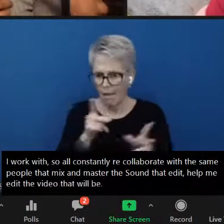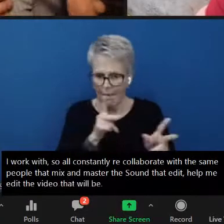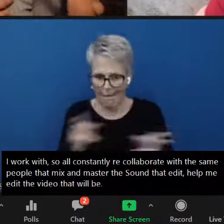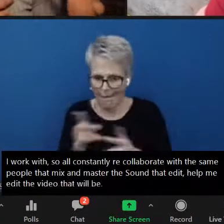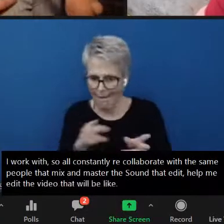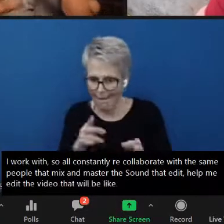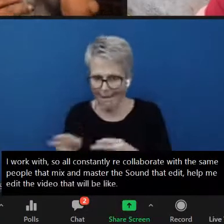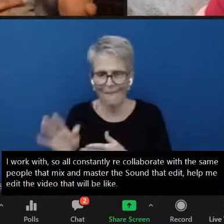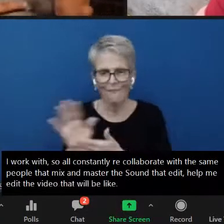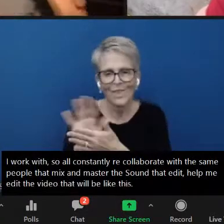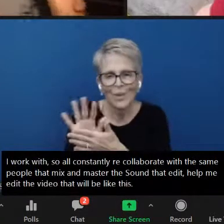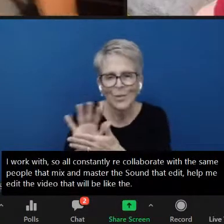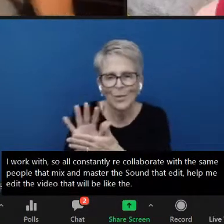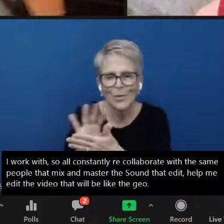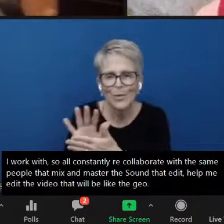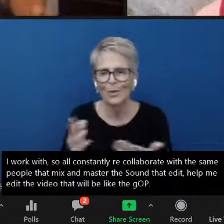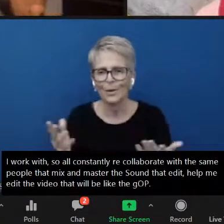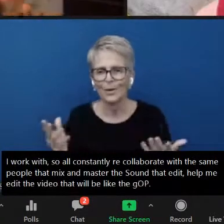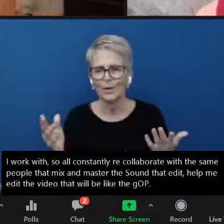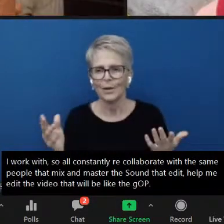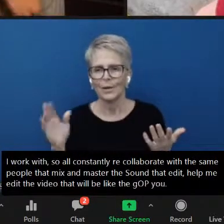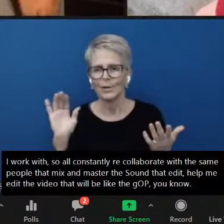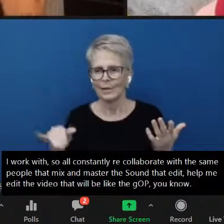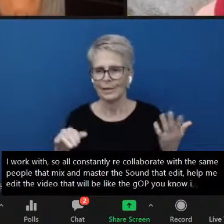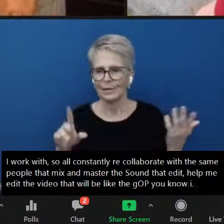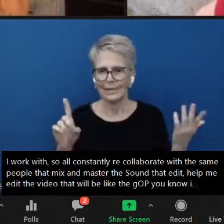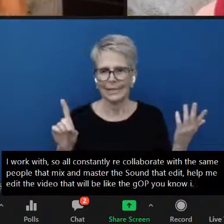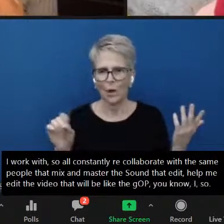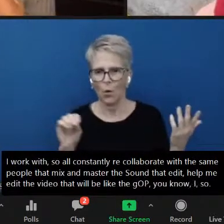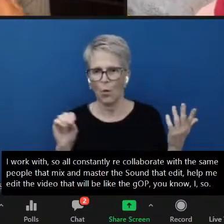be like the DOP, you know.